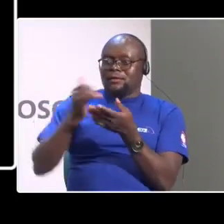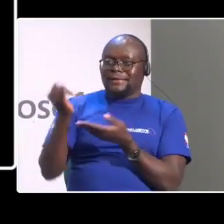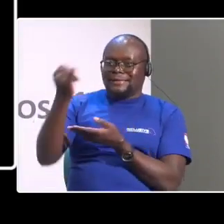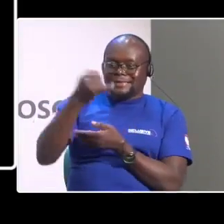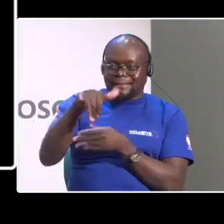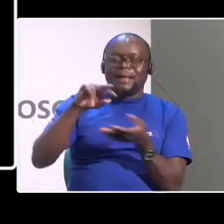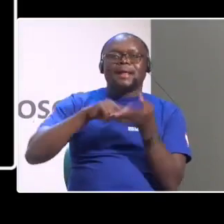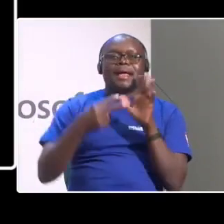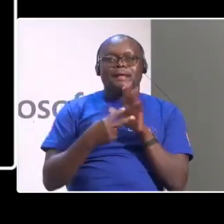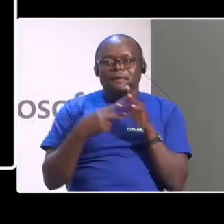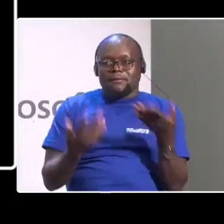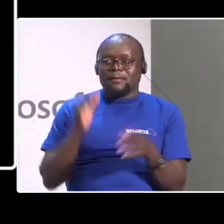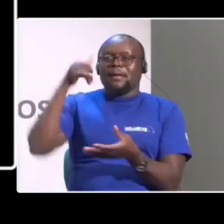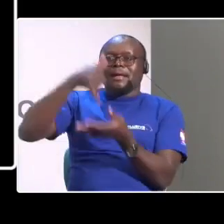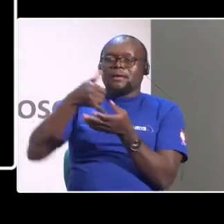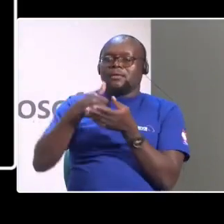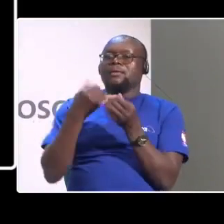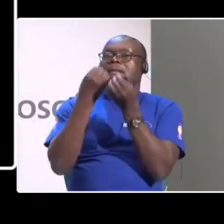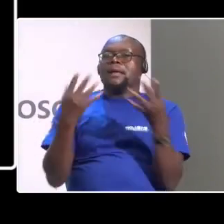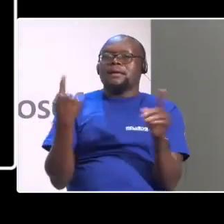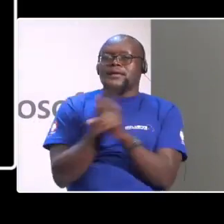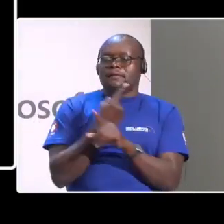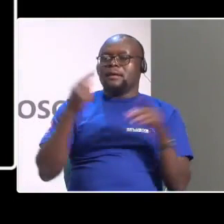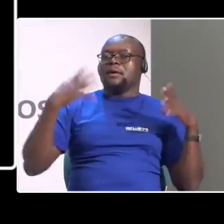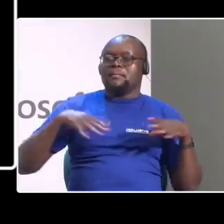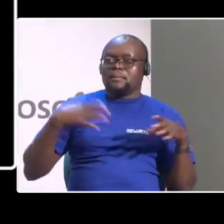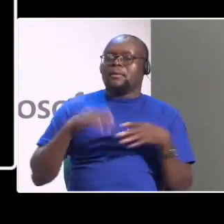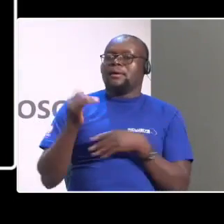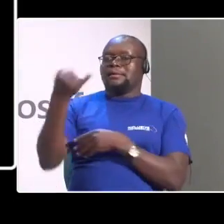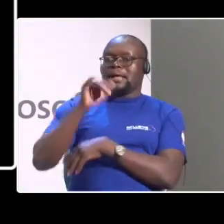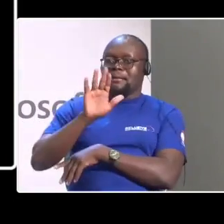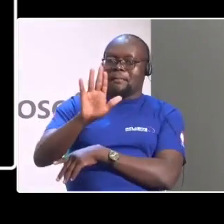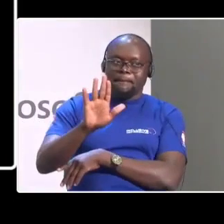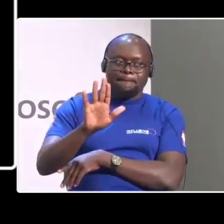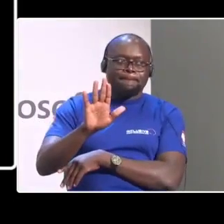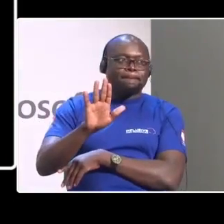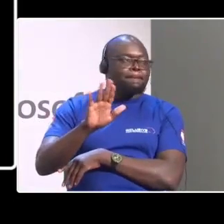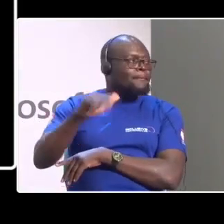is defined as including the widest number of people in your design. Next slide.